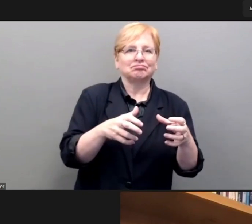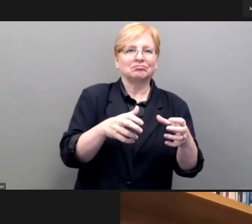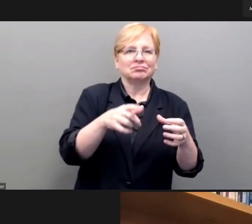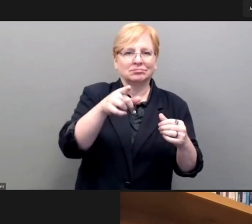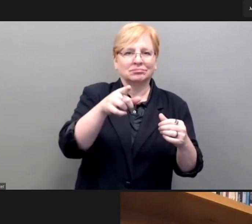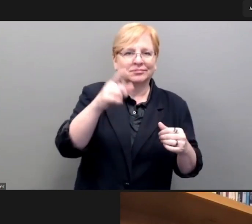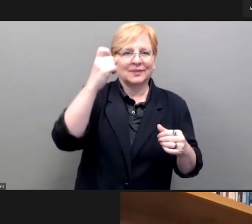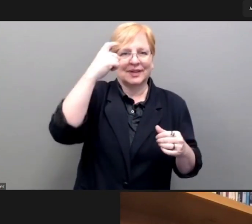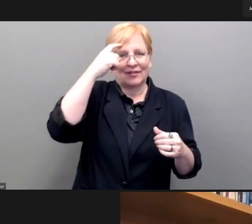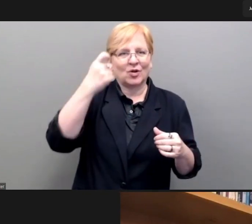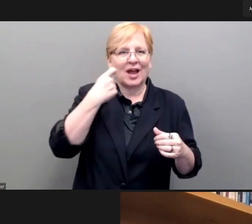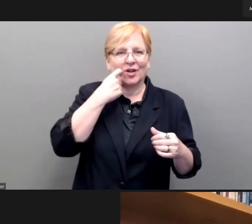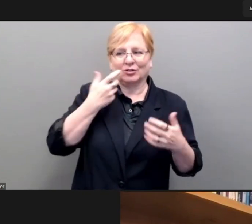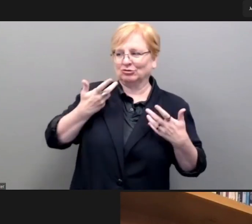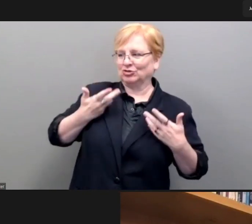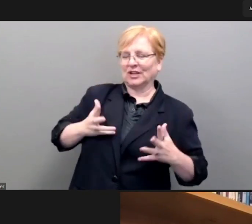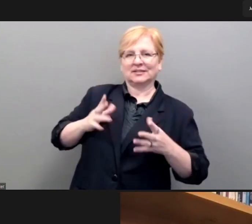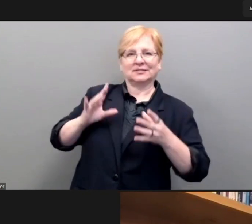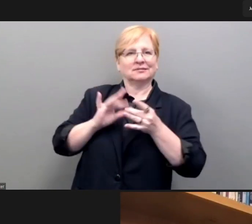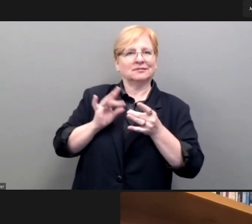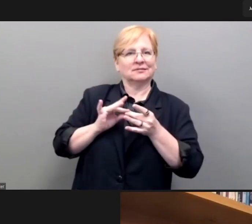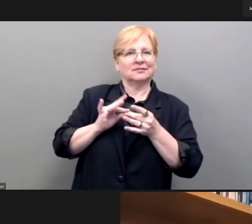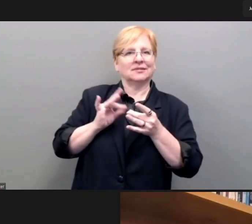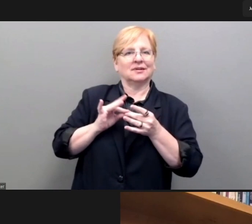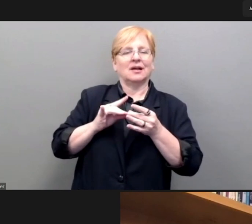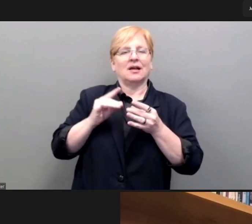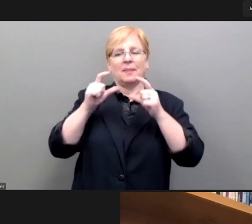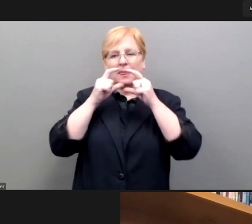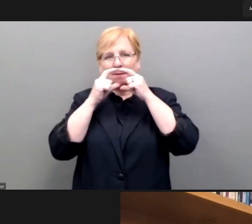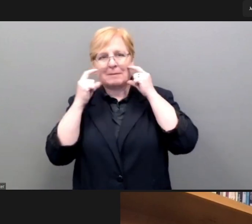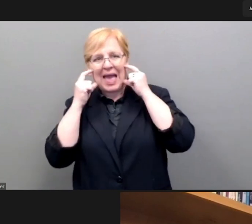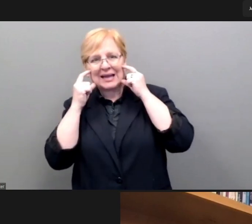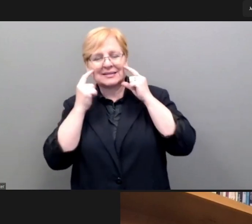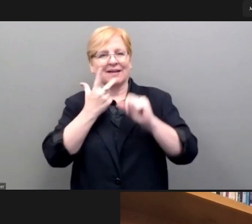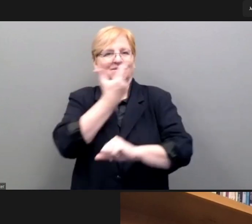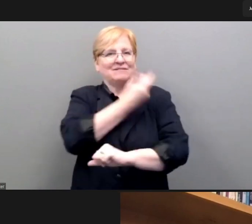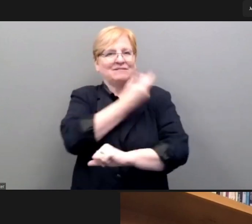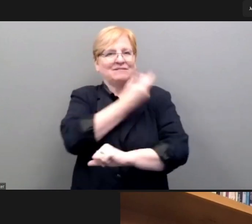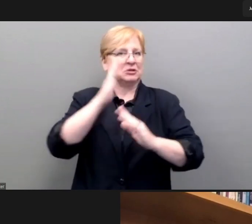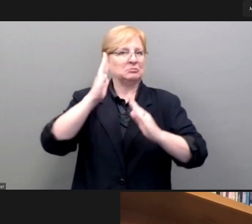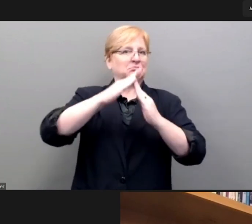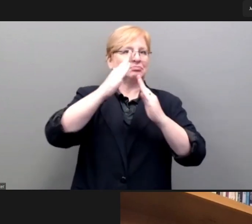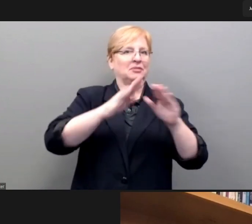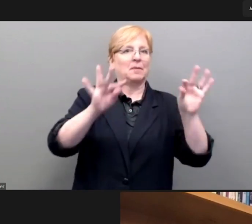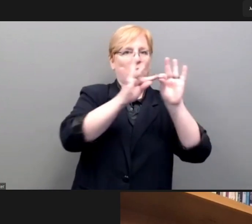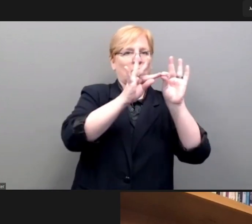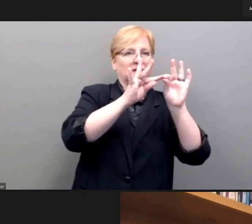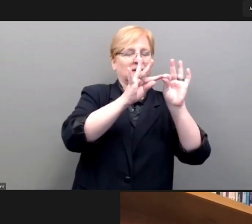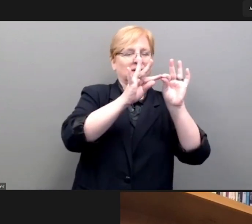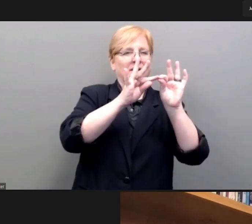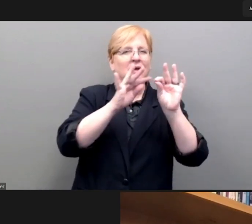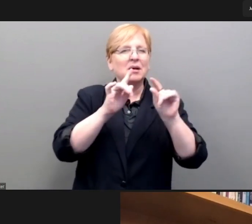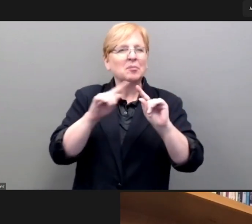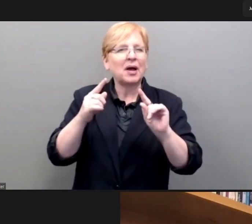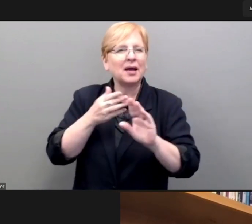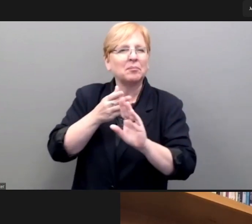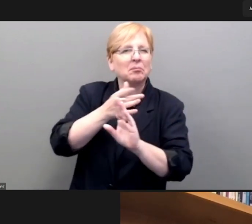through saying these are the masks and the vaccines are the most important, but in the past, travel and gatherings both had sort of